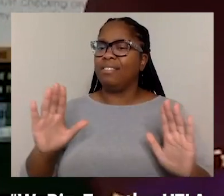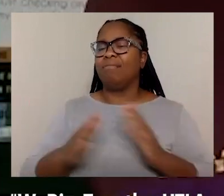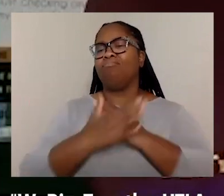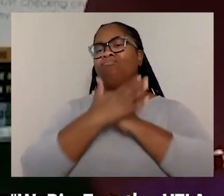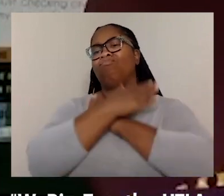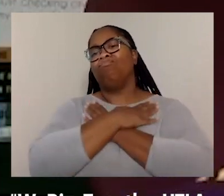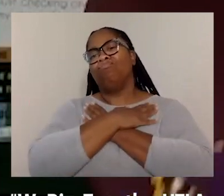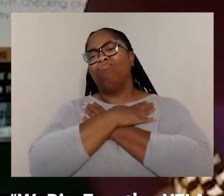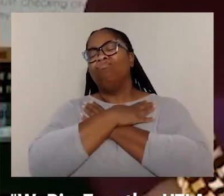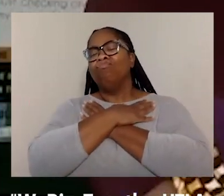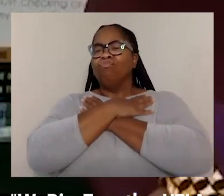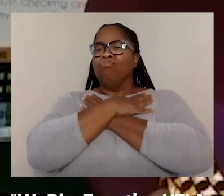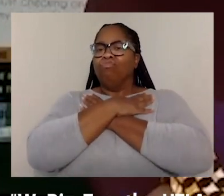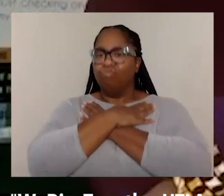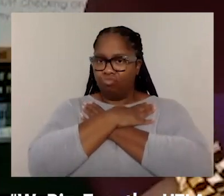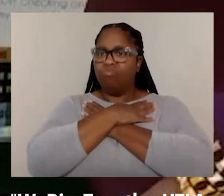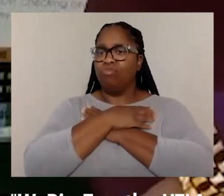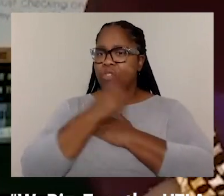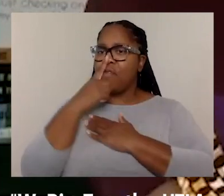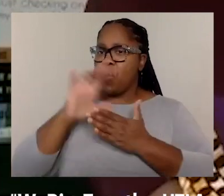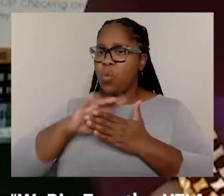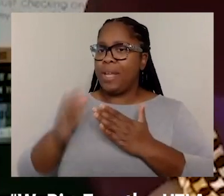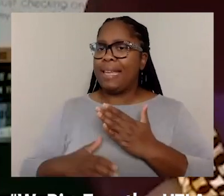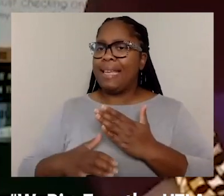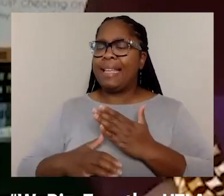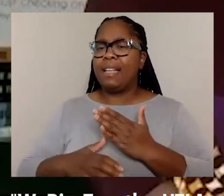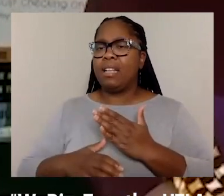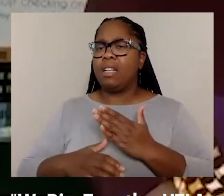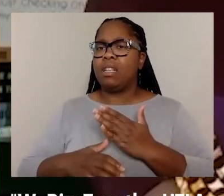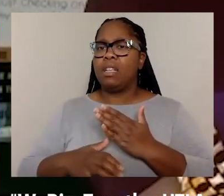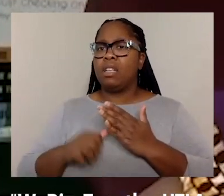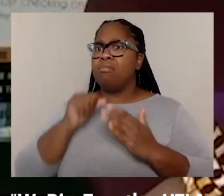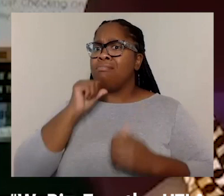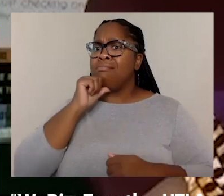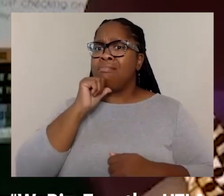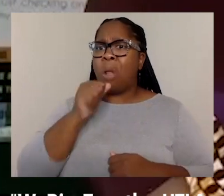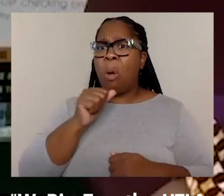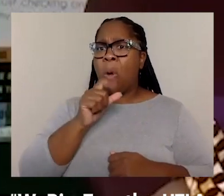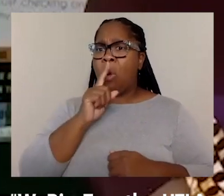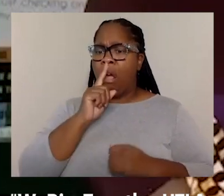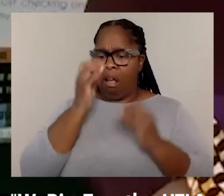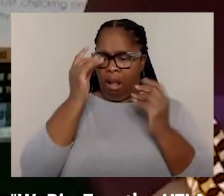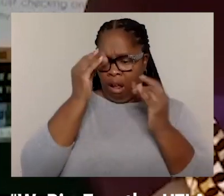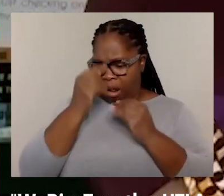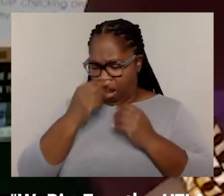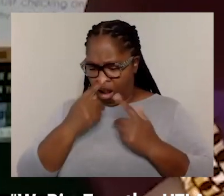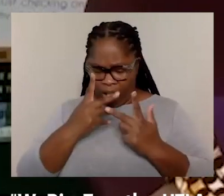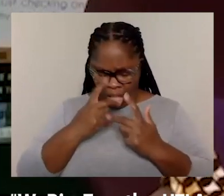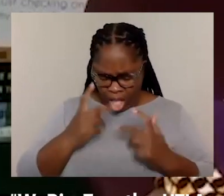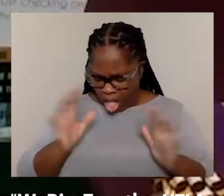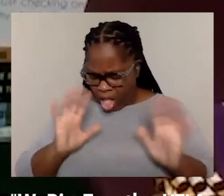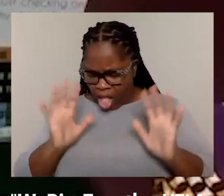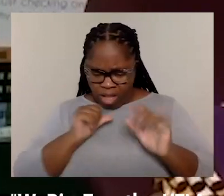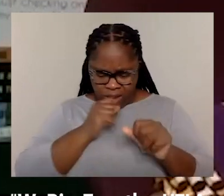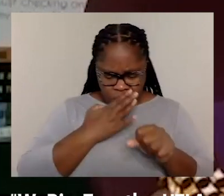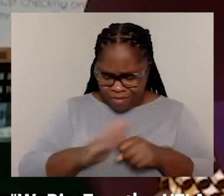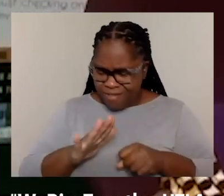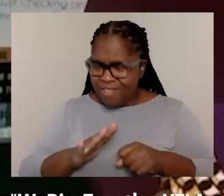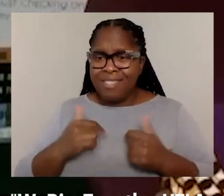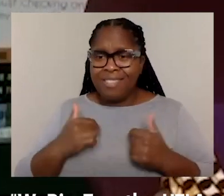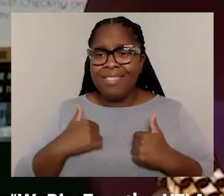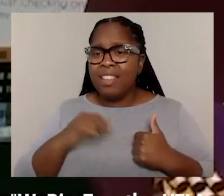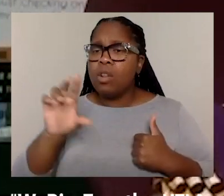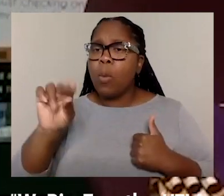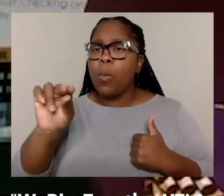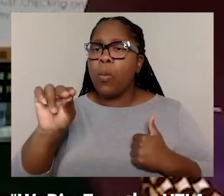not be too hard on ourselves, because you all are enough. I know you're